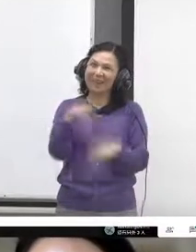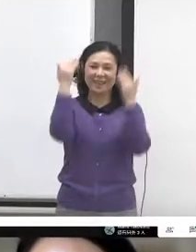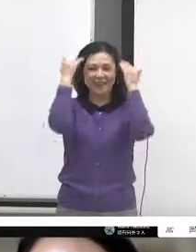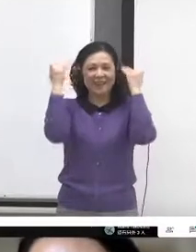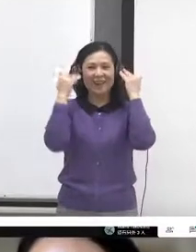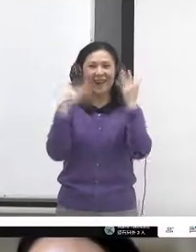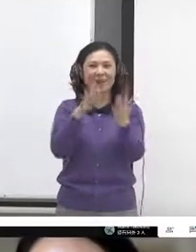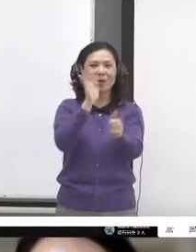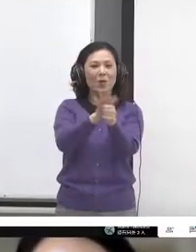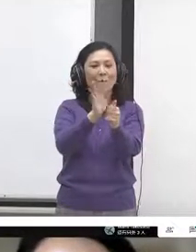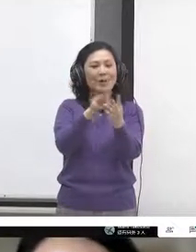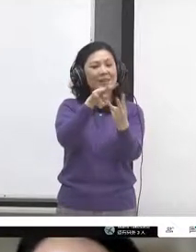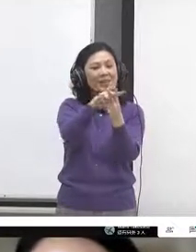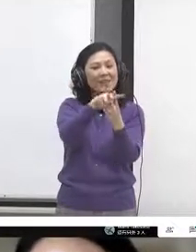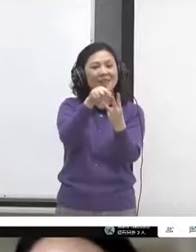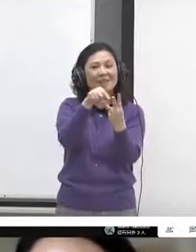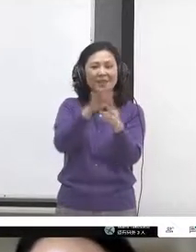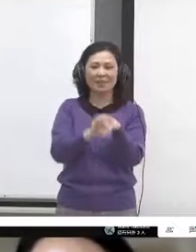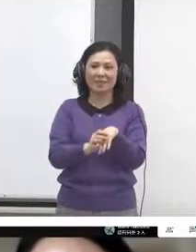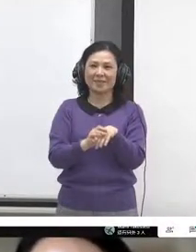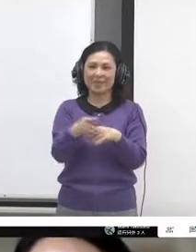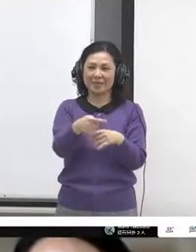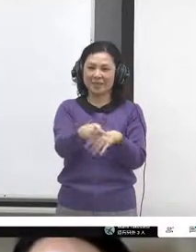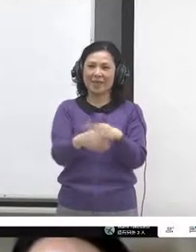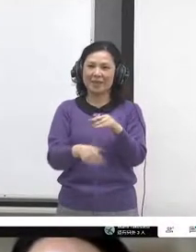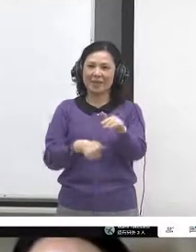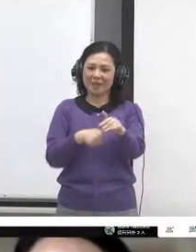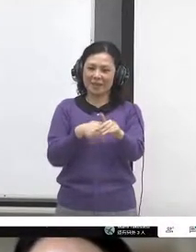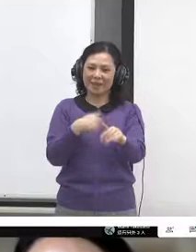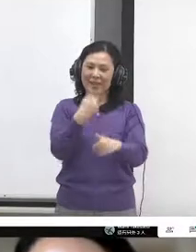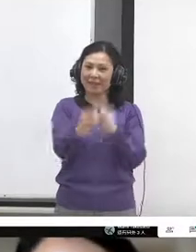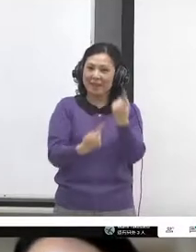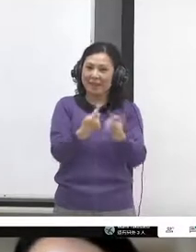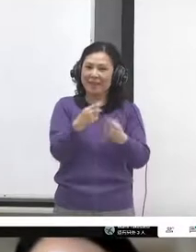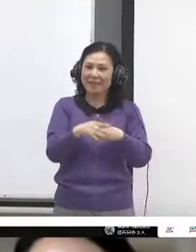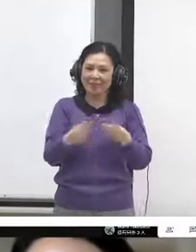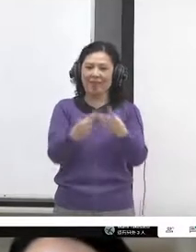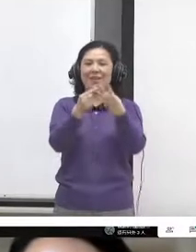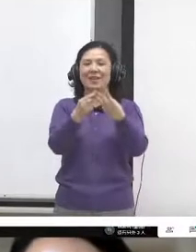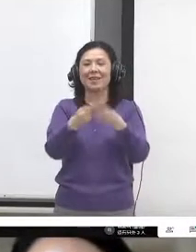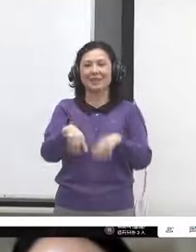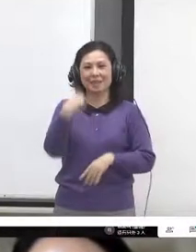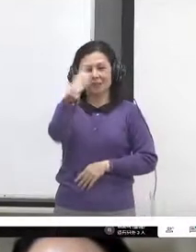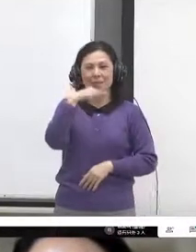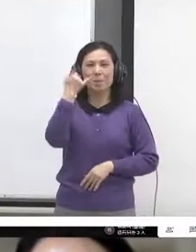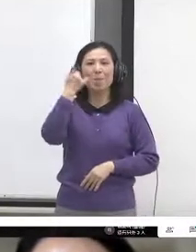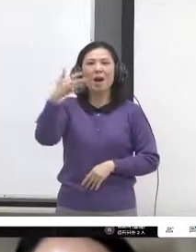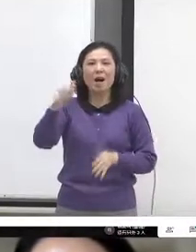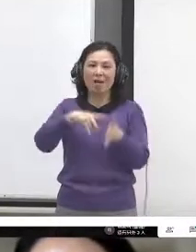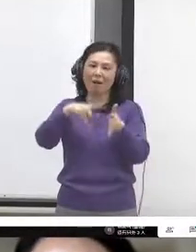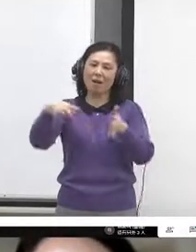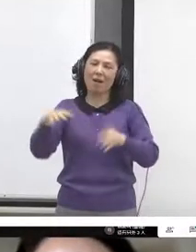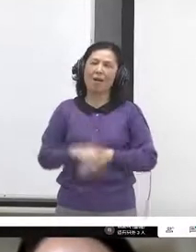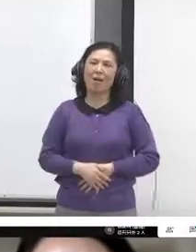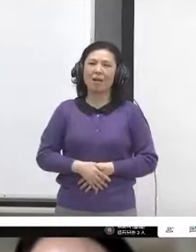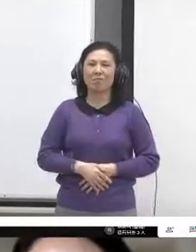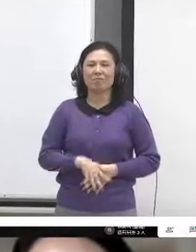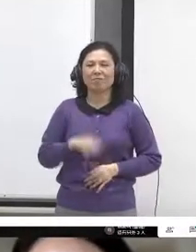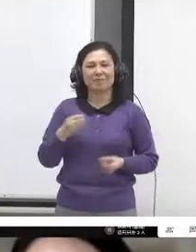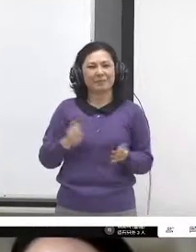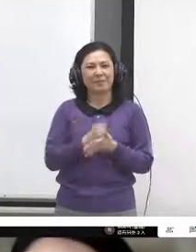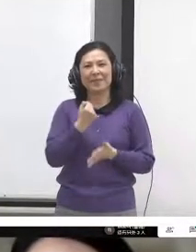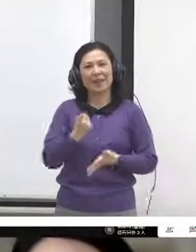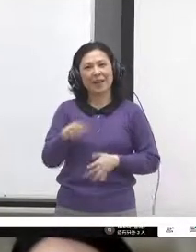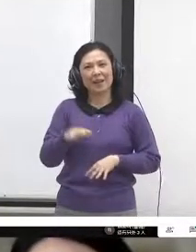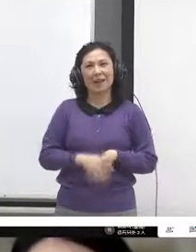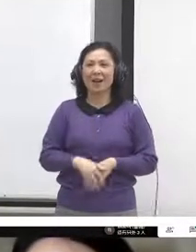come back to the Korea. But it's a coronavirus outbreak. We cannot do it. So really